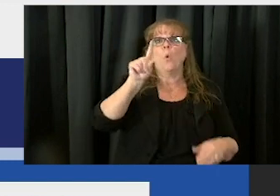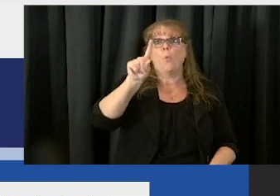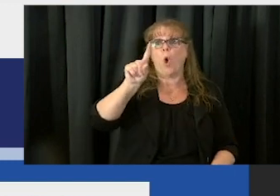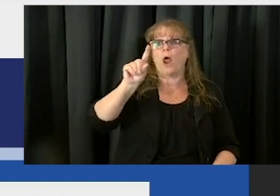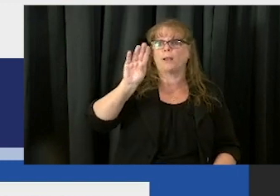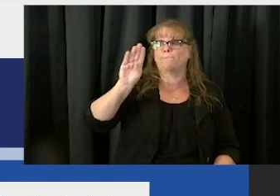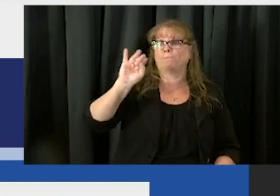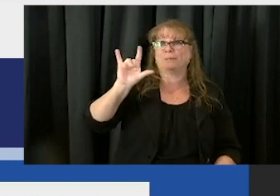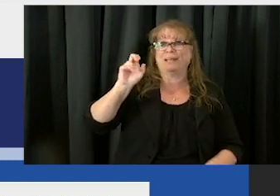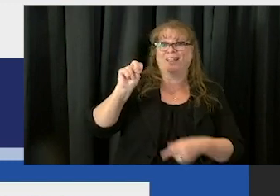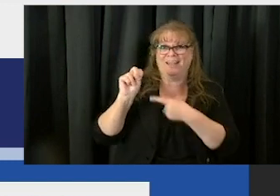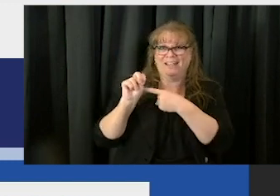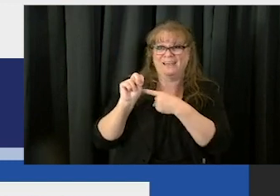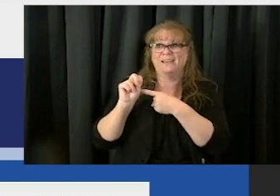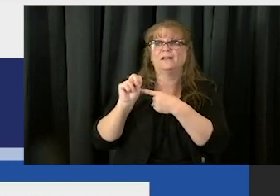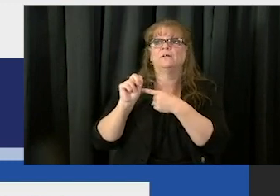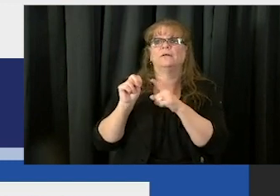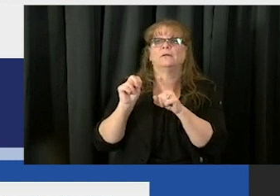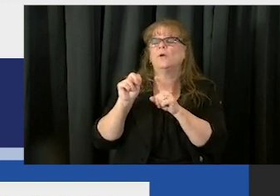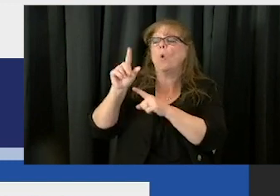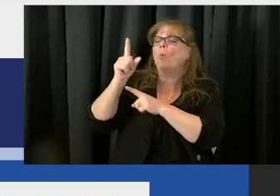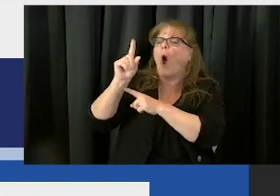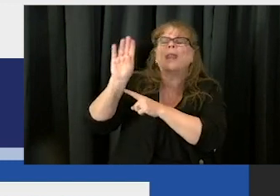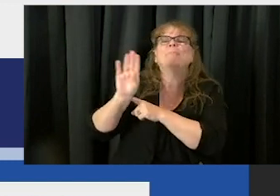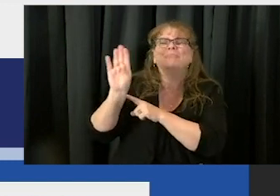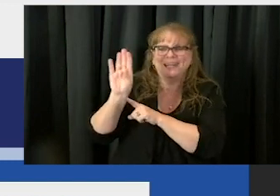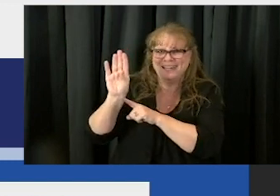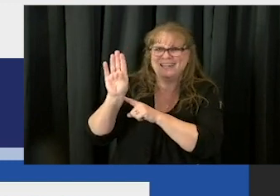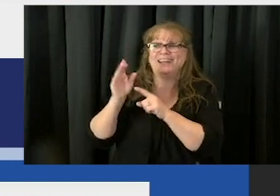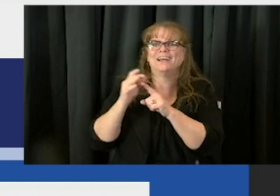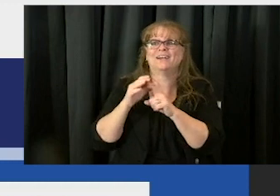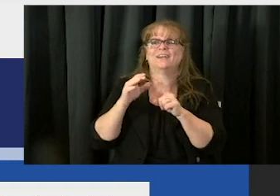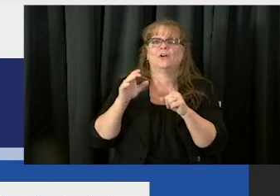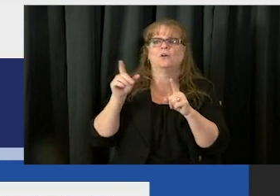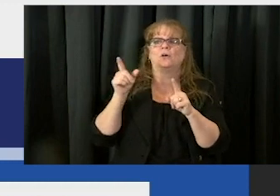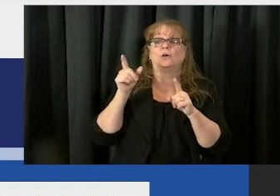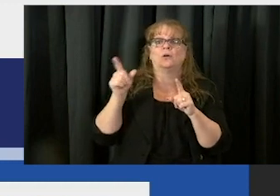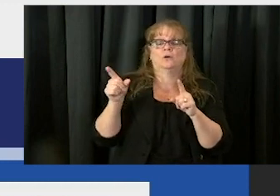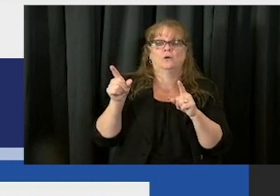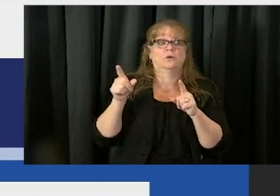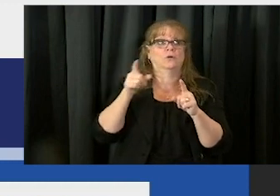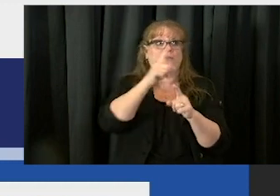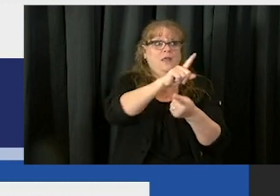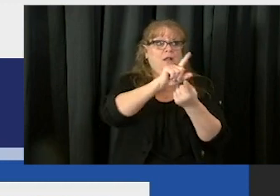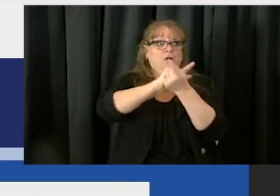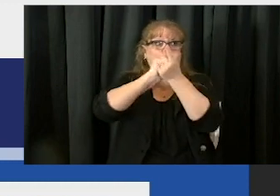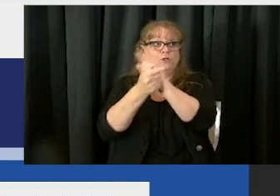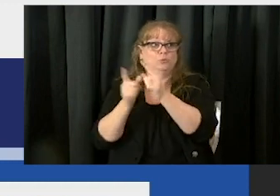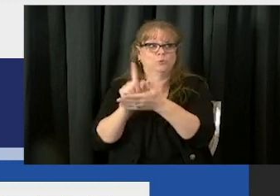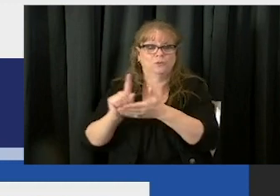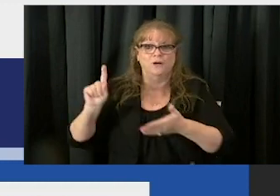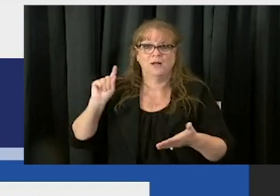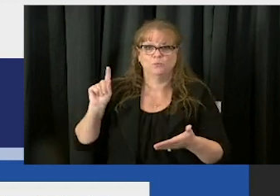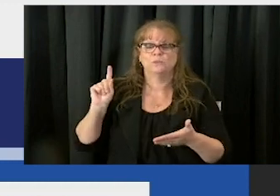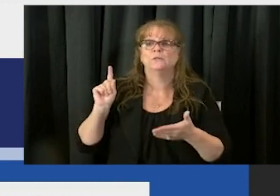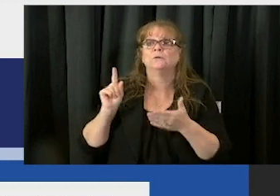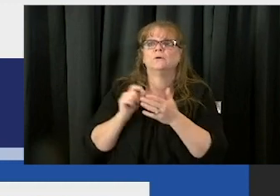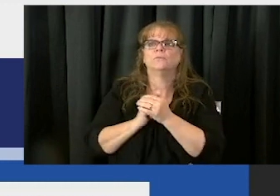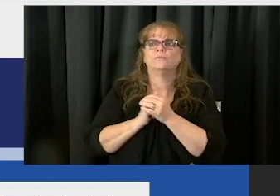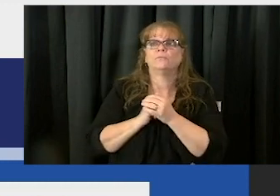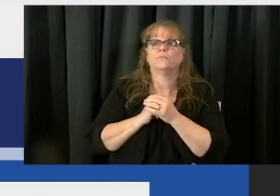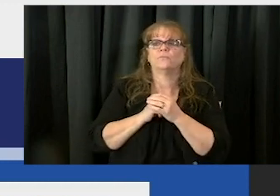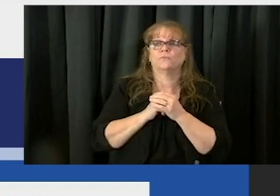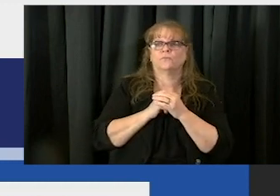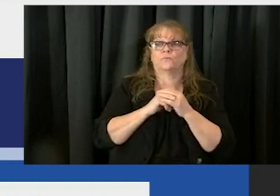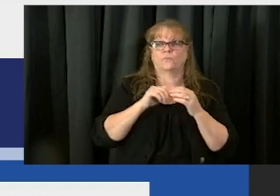changed last week. We upgraded educators and teachers, and this phase, of course, includes all Coloradans 70 and older, which